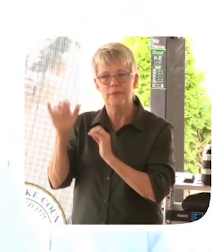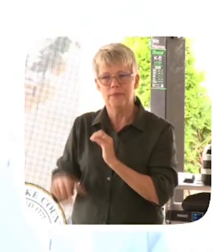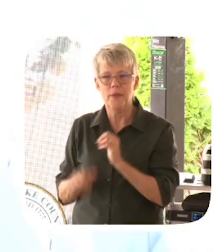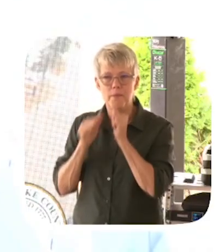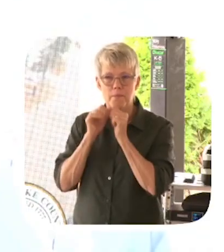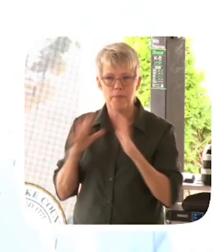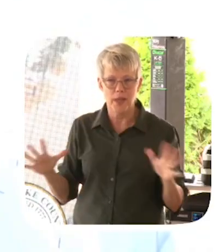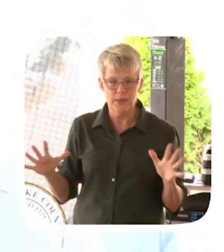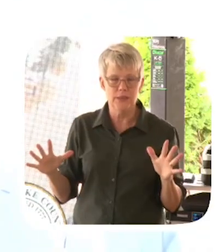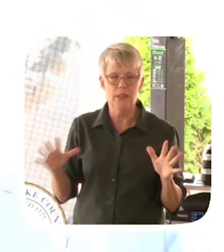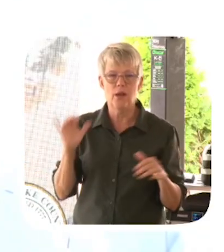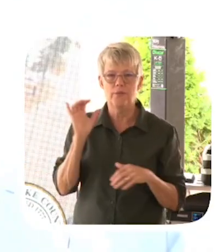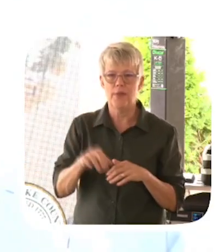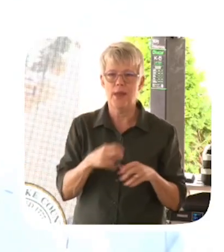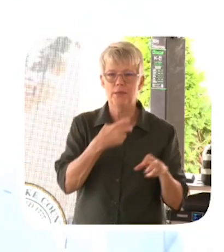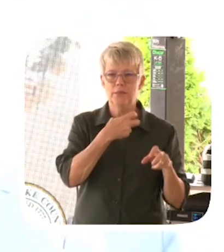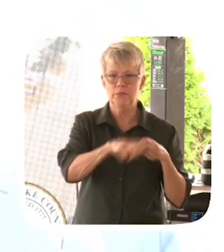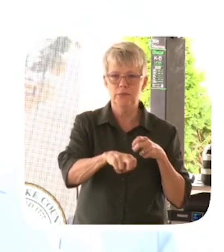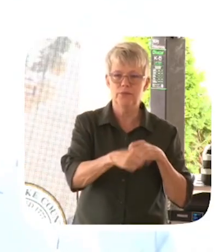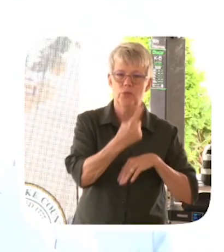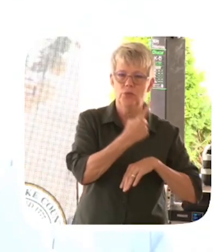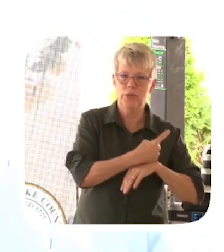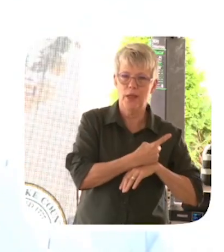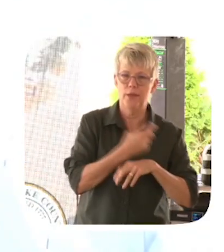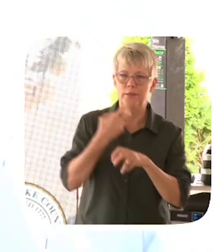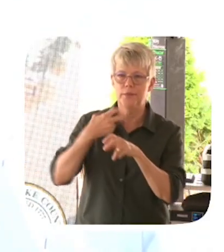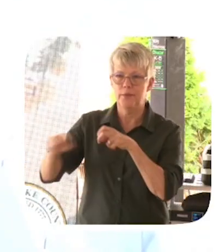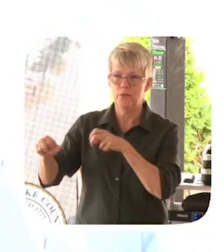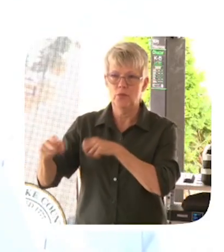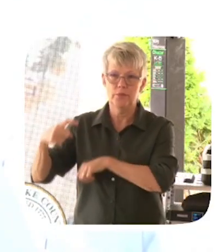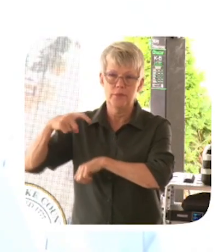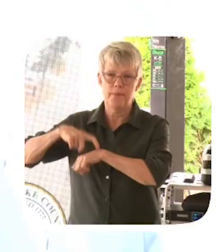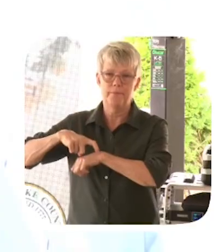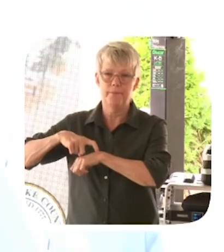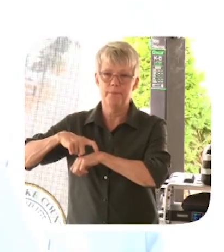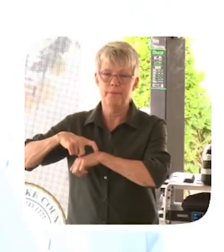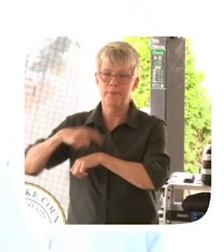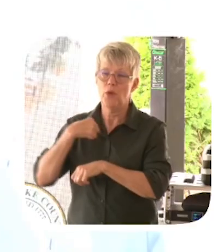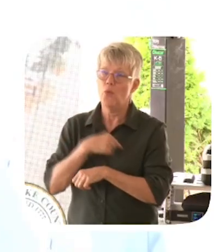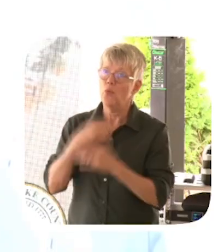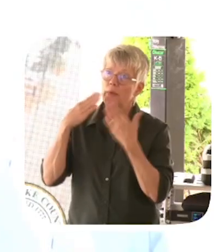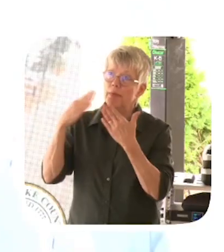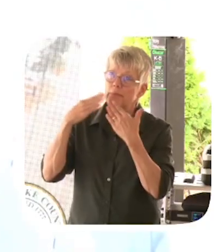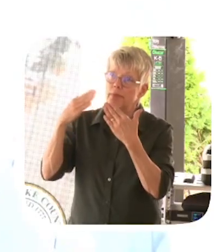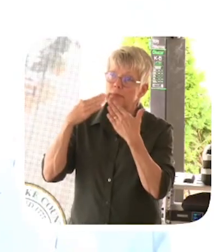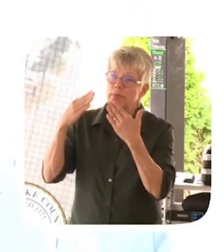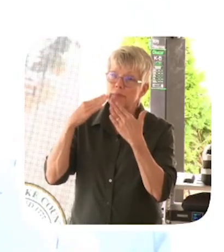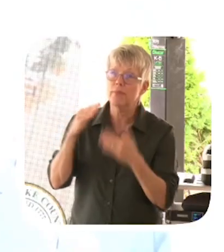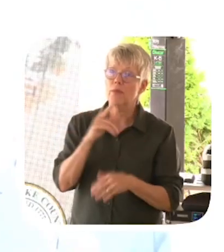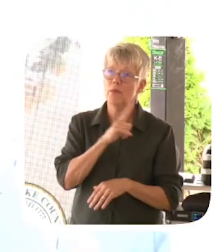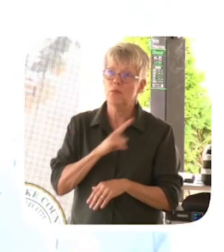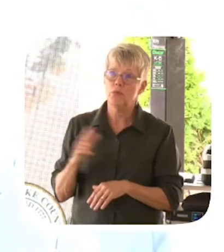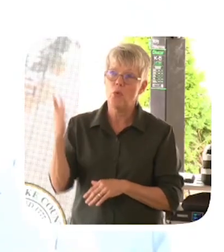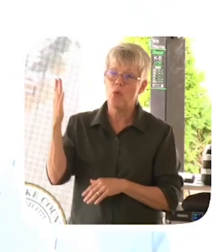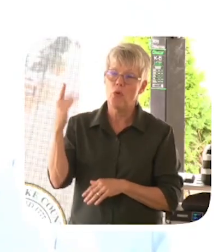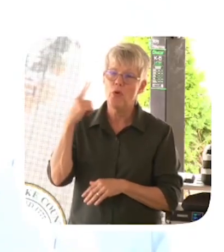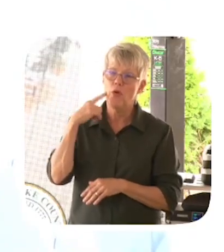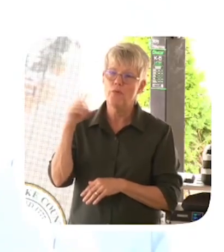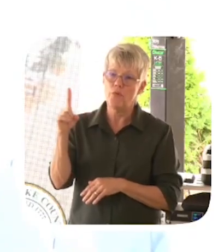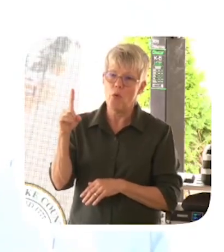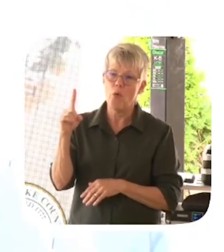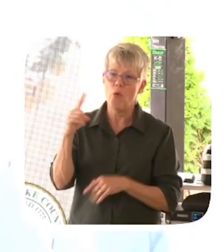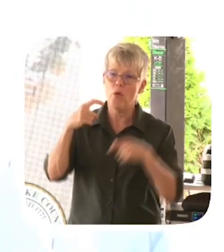a most difficult day and difficult time. We're thankful, Lord, for the